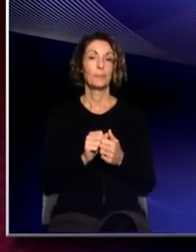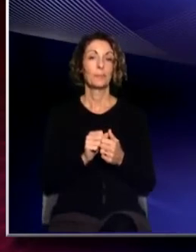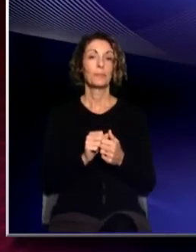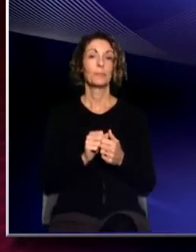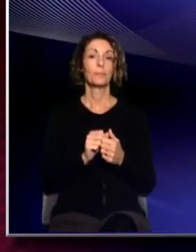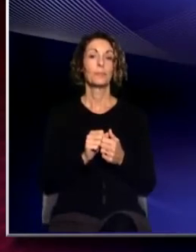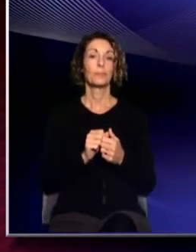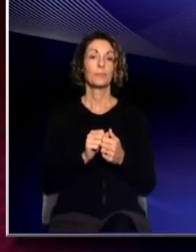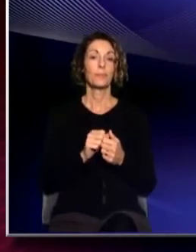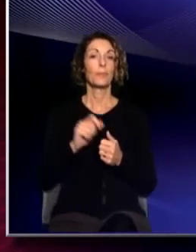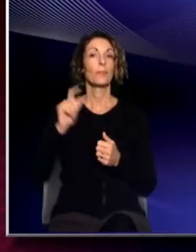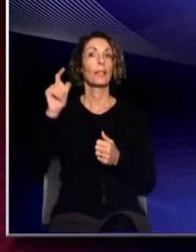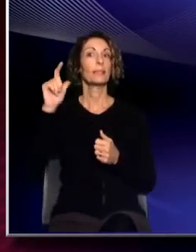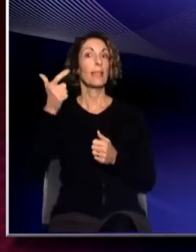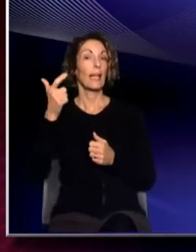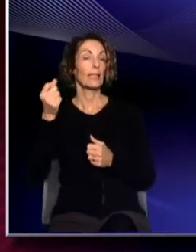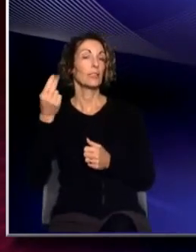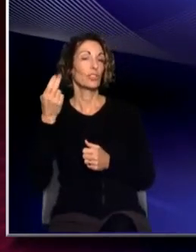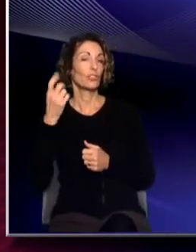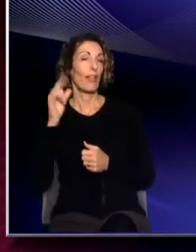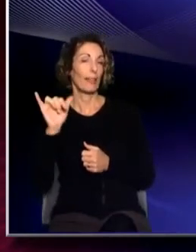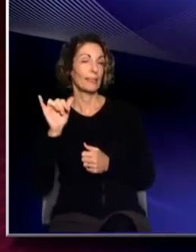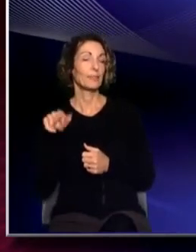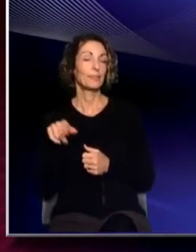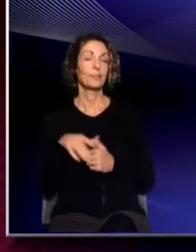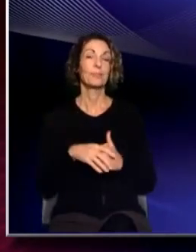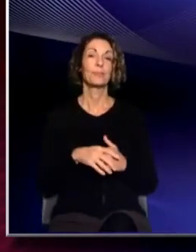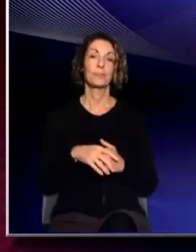This is Second. Lynn. Okay.